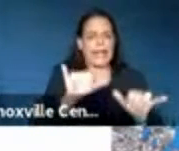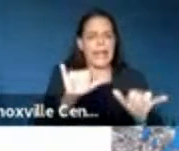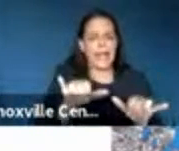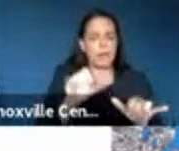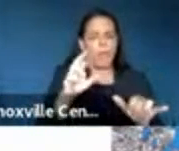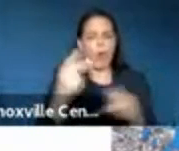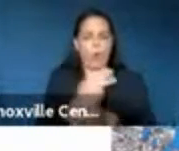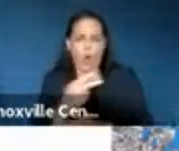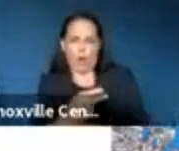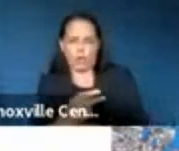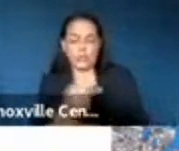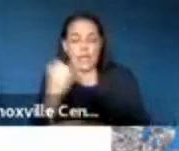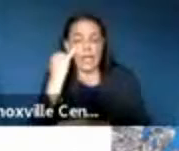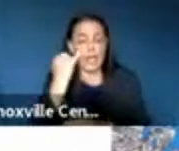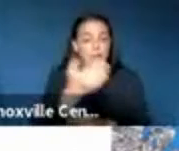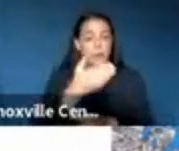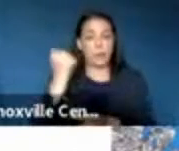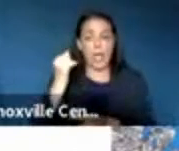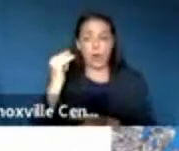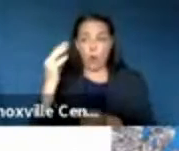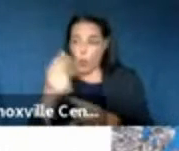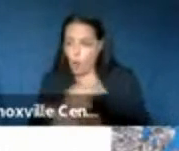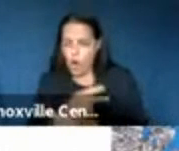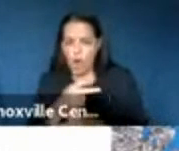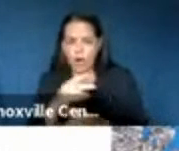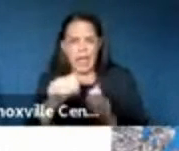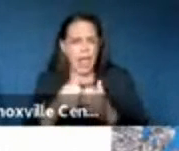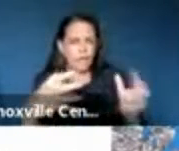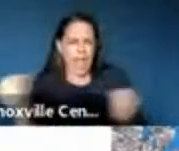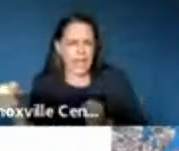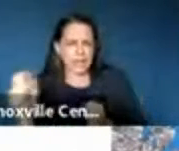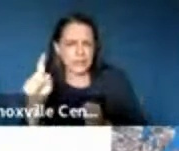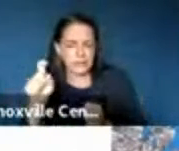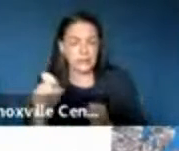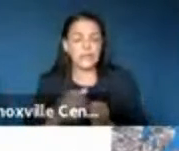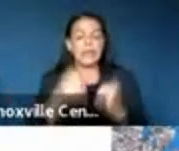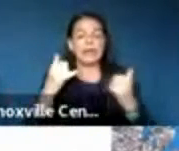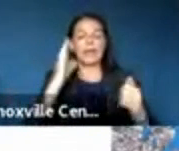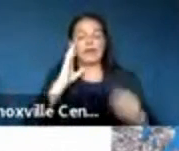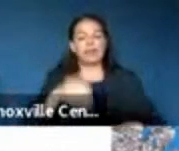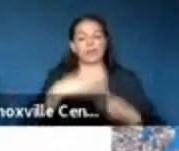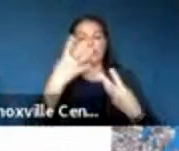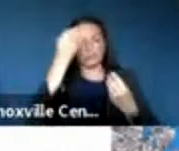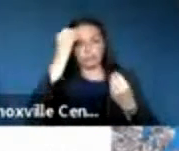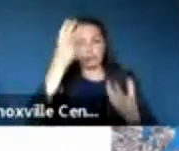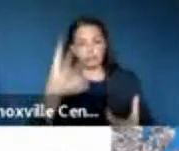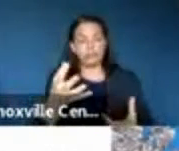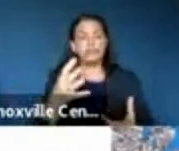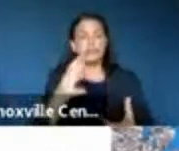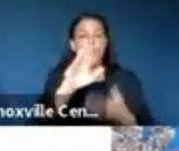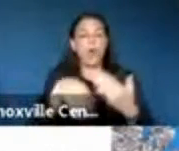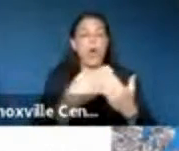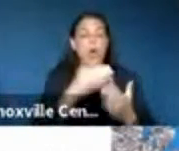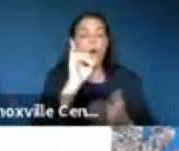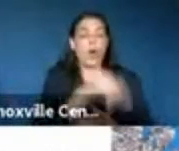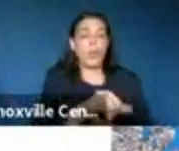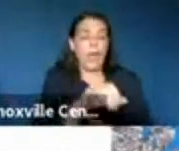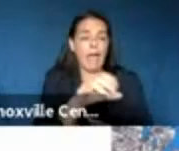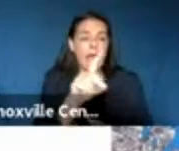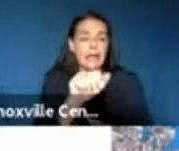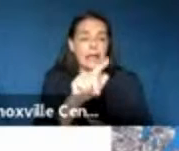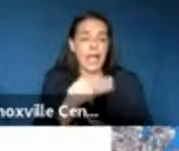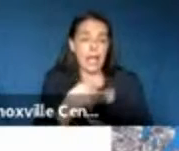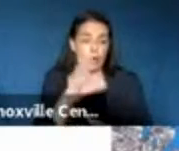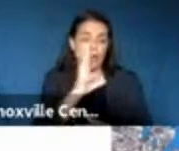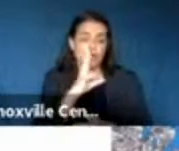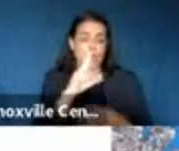much better or worse, and at what rate? We will now pull up the data, and as a reminder, all of this data that we are going to talk